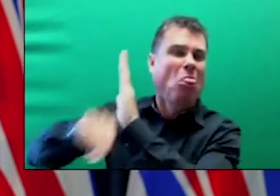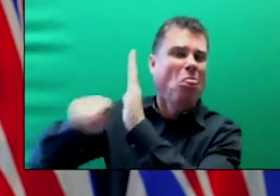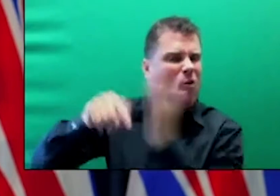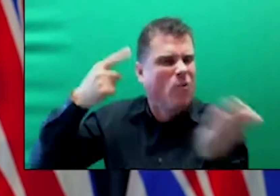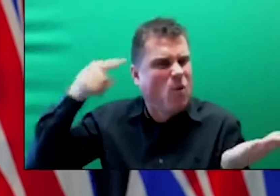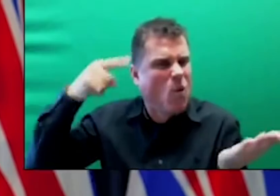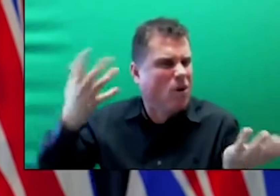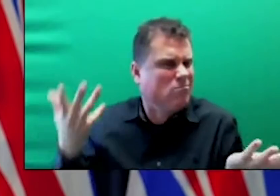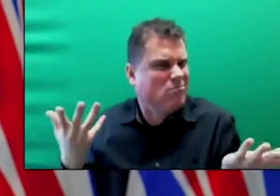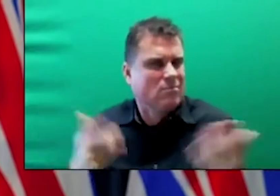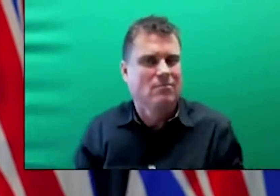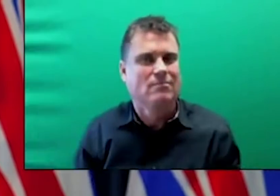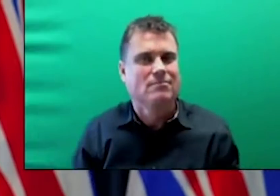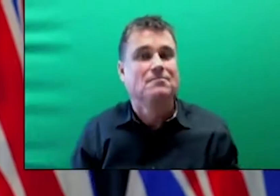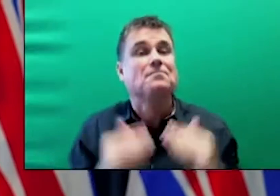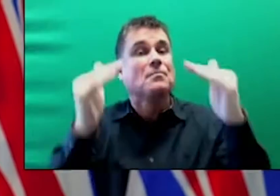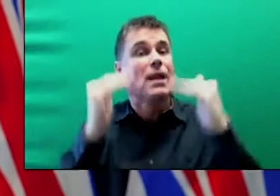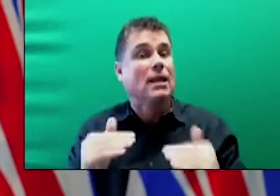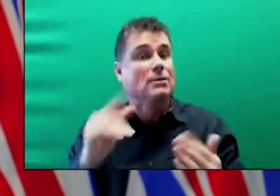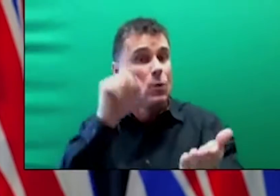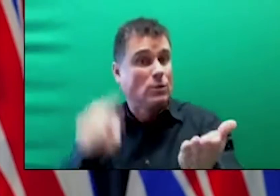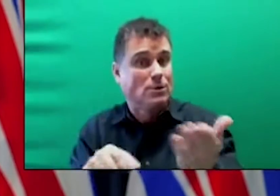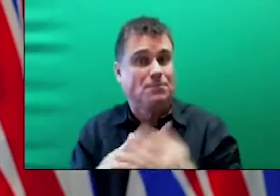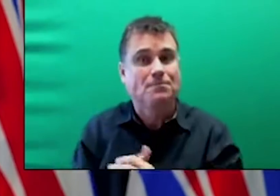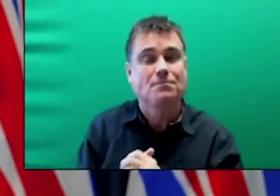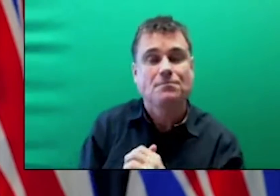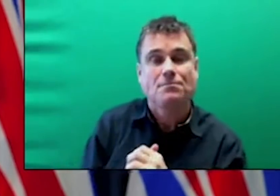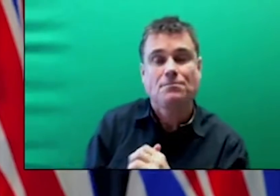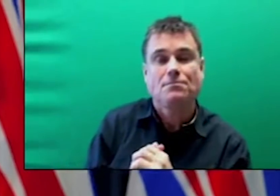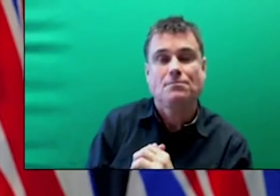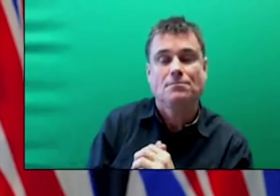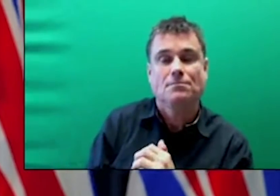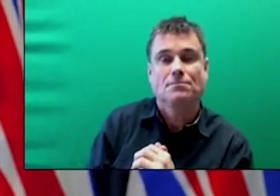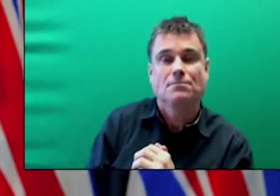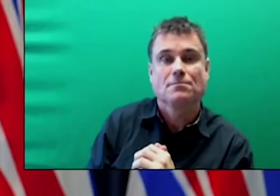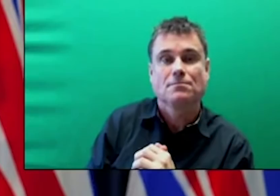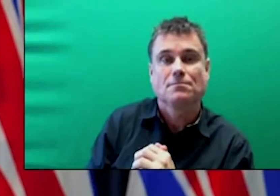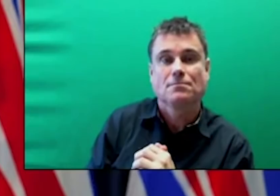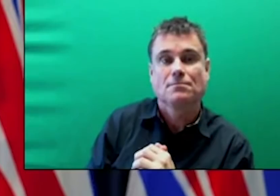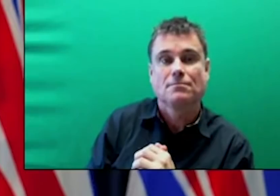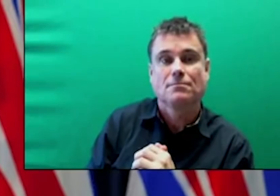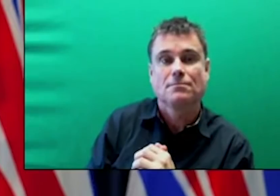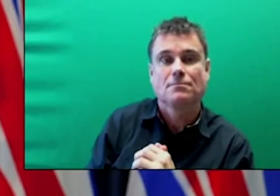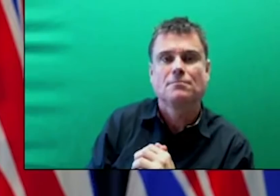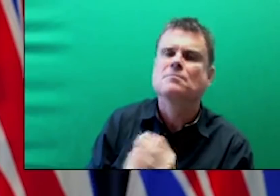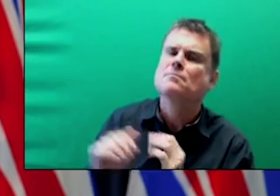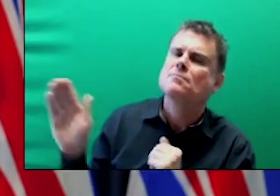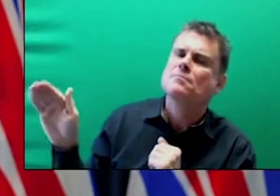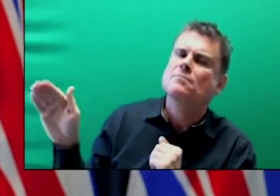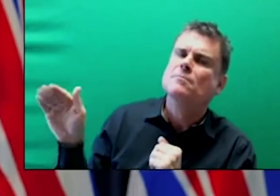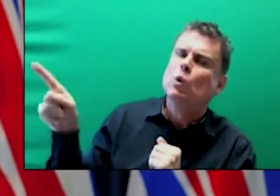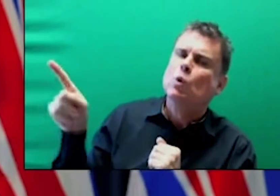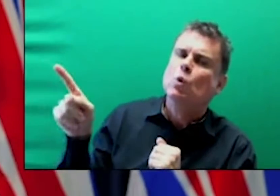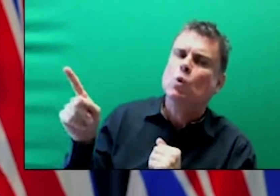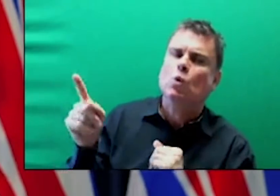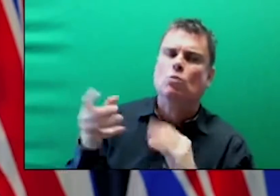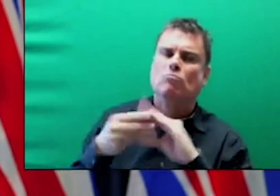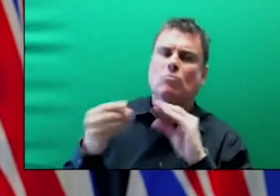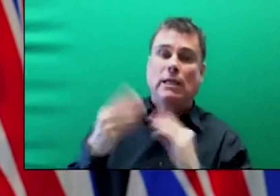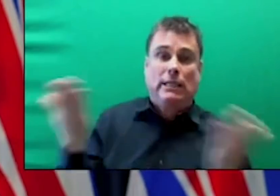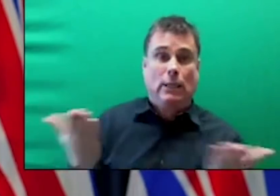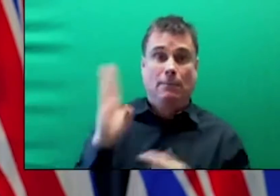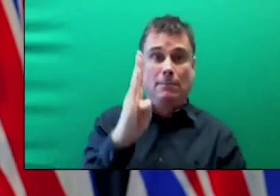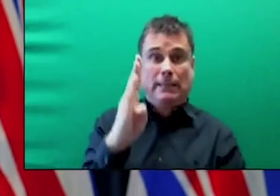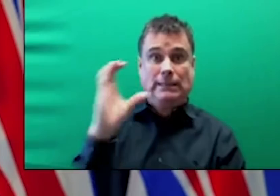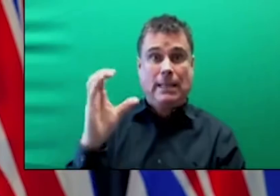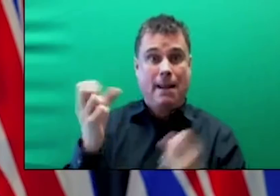highways into Saskatchewan. That's it. We have one major city, one major airport, 5. No, that's them. We have